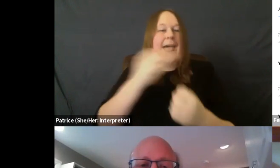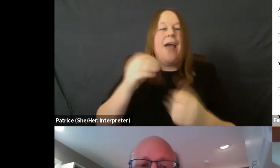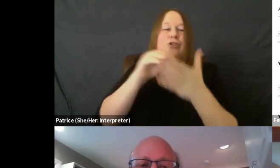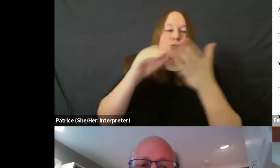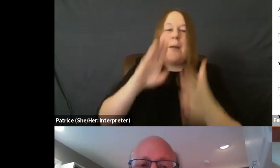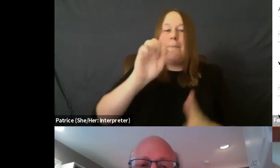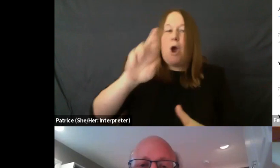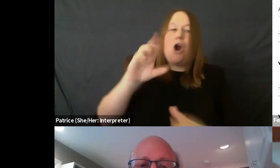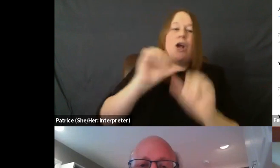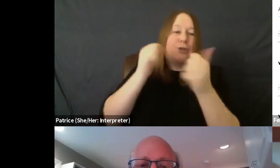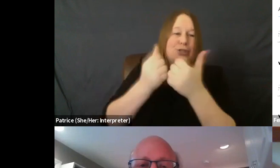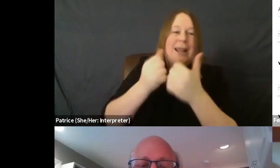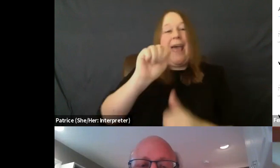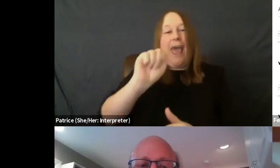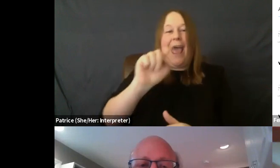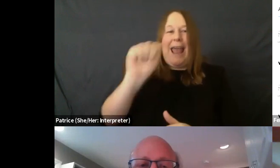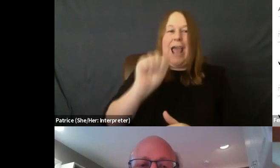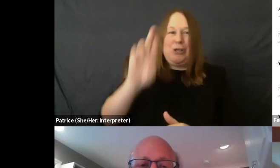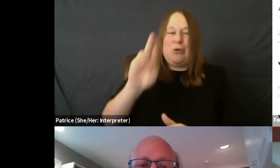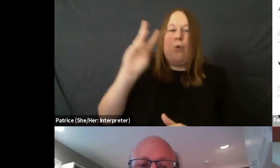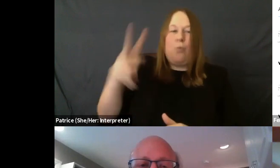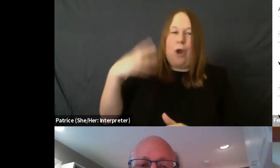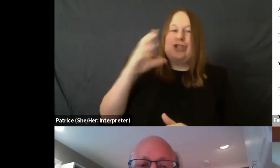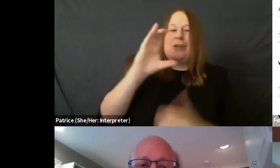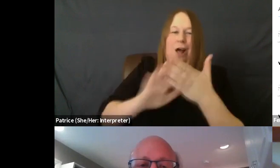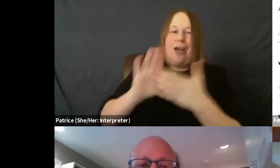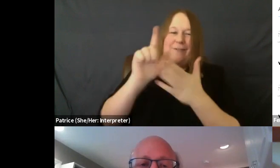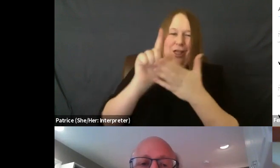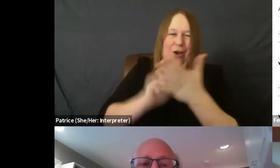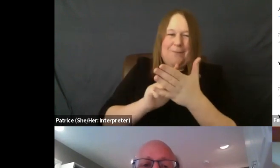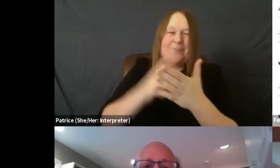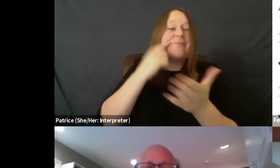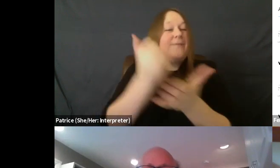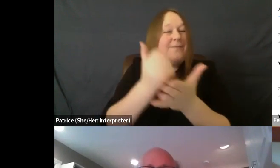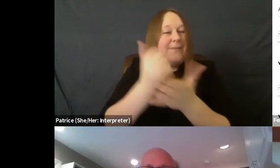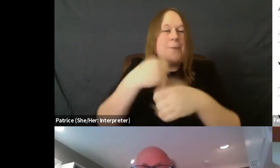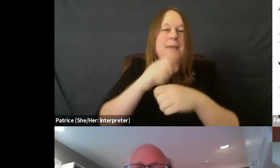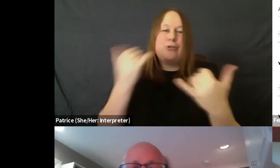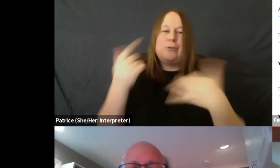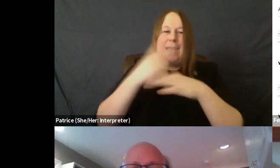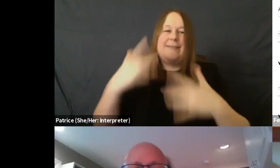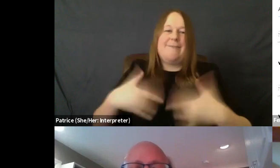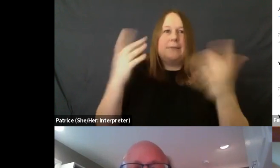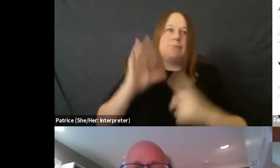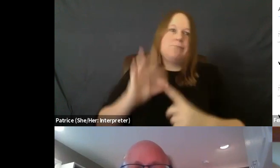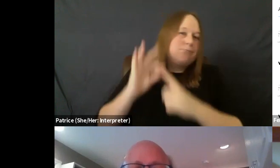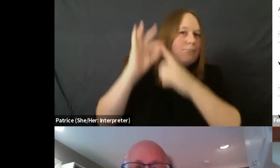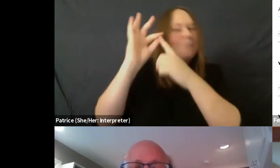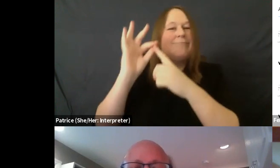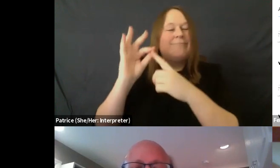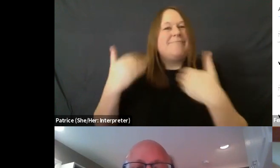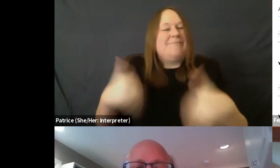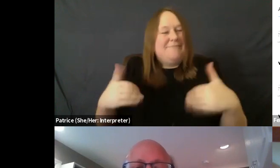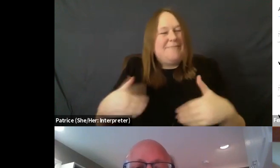Bar Association at American University Washington College of Law for helping to make today's event so special.